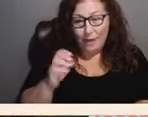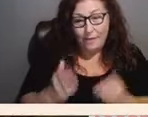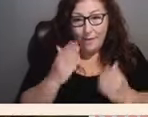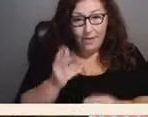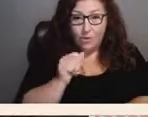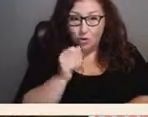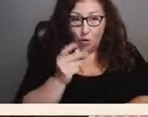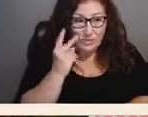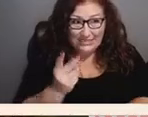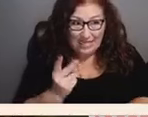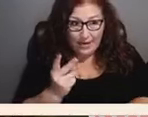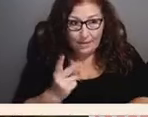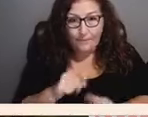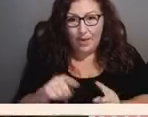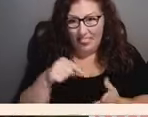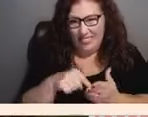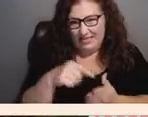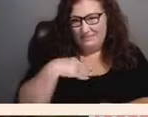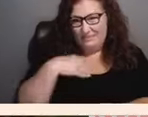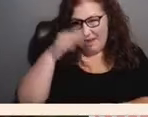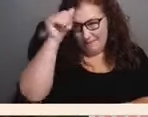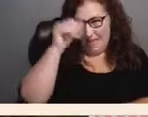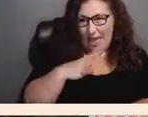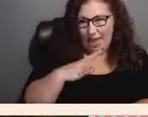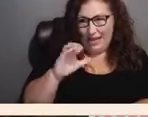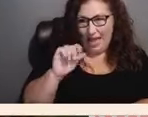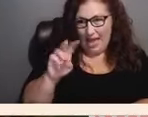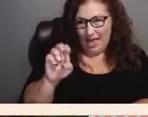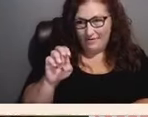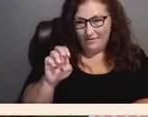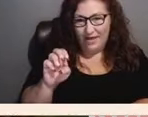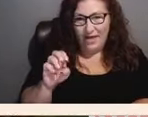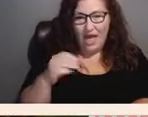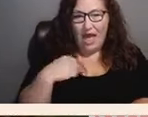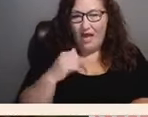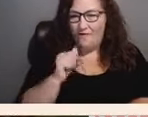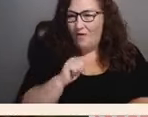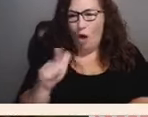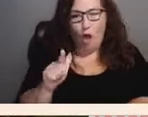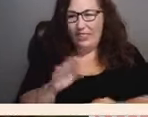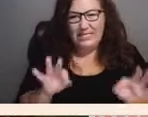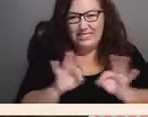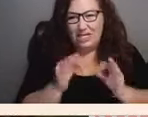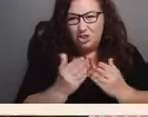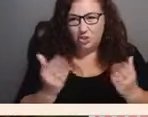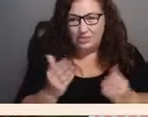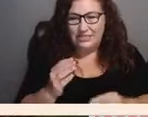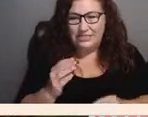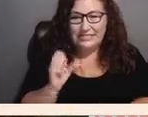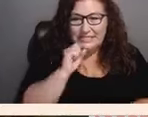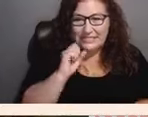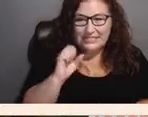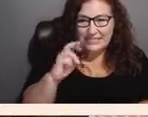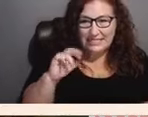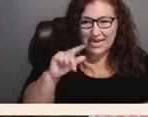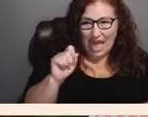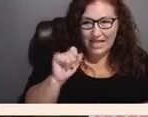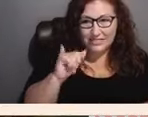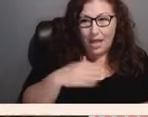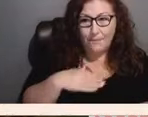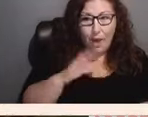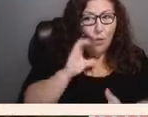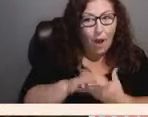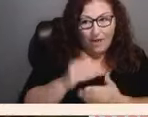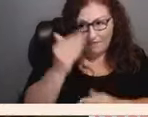this is my man cave. I have all the essentials. Snacks that my wife knows that I'm hiding it